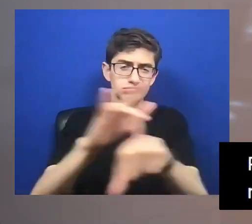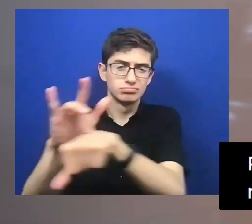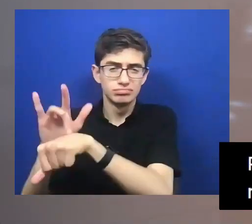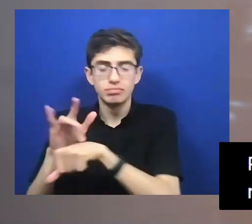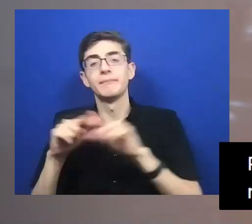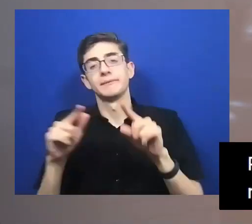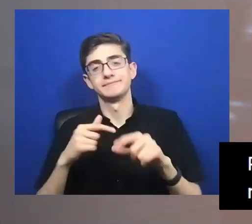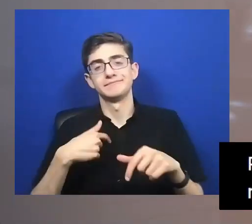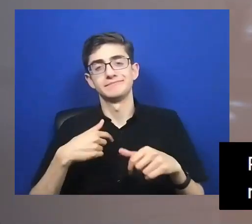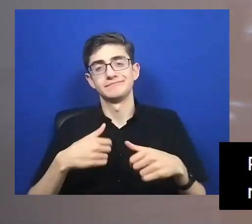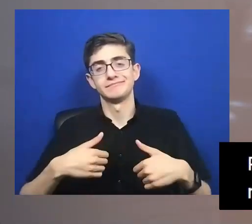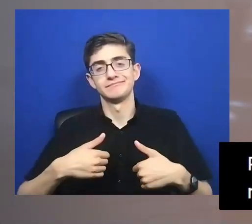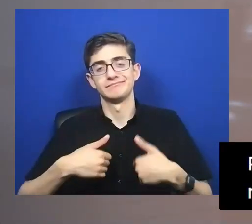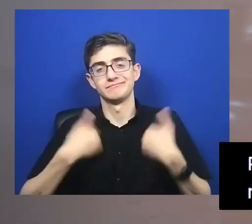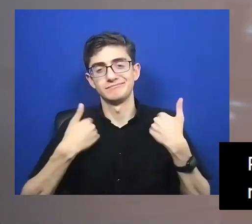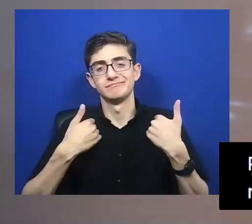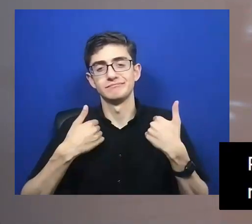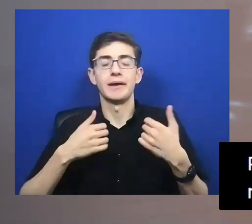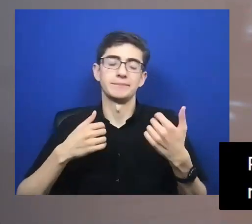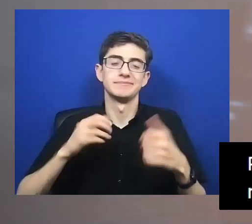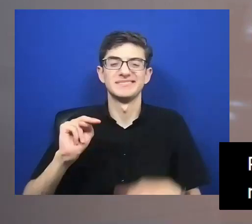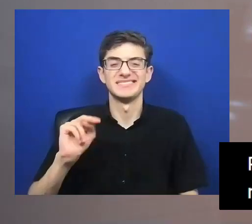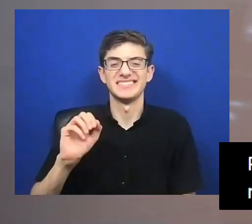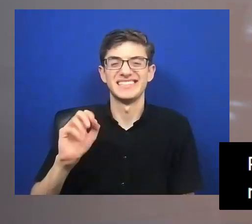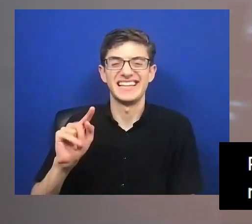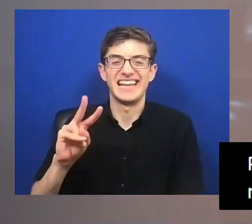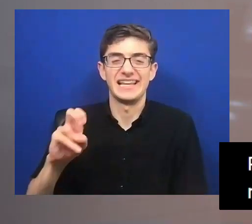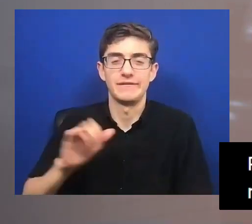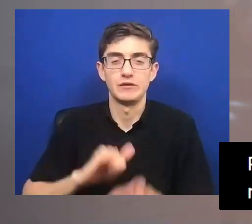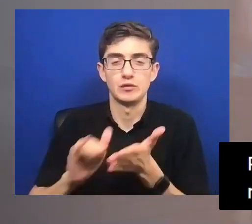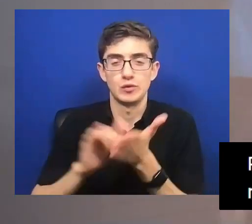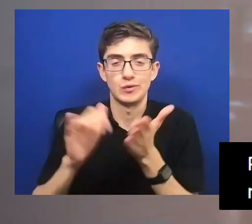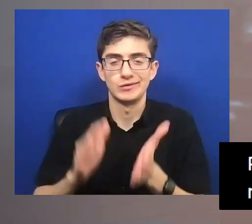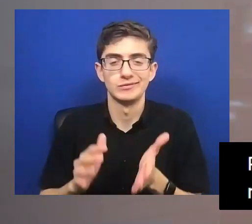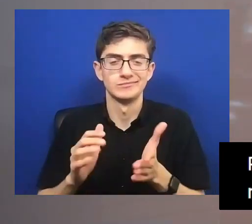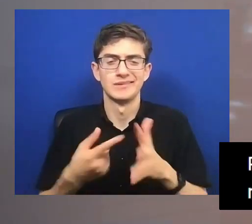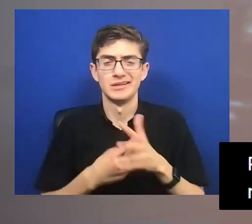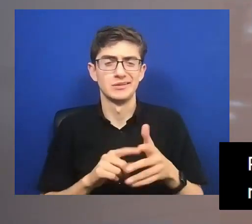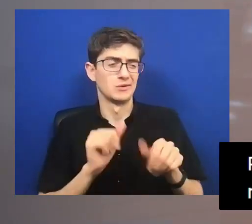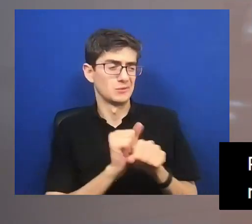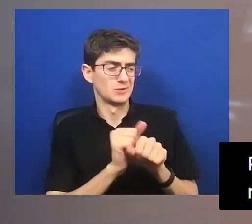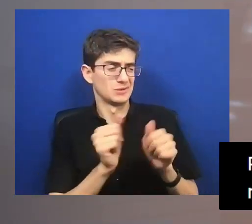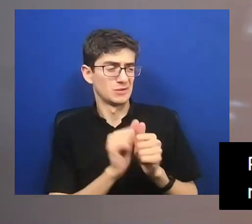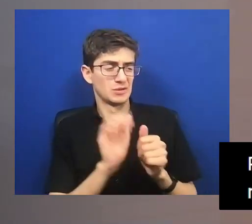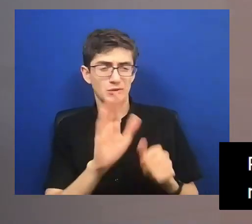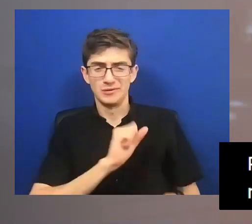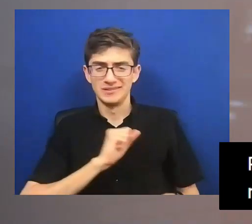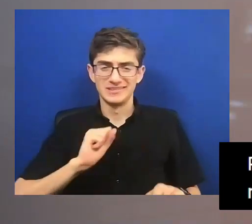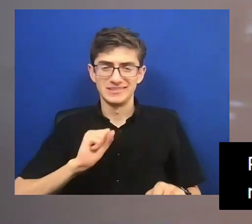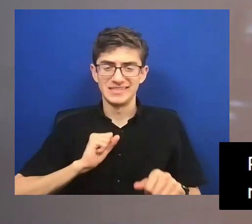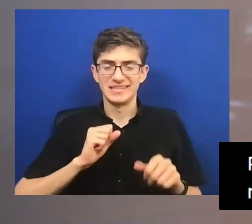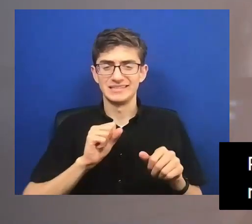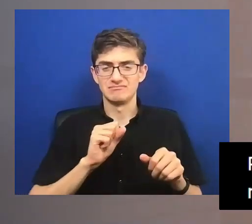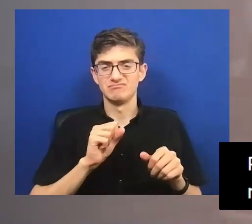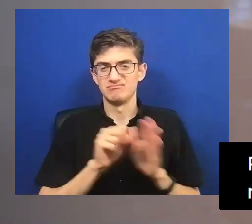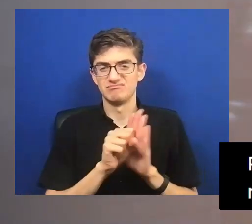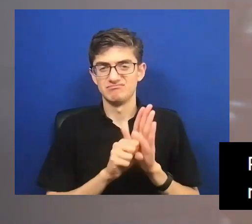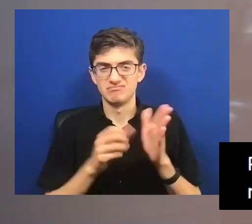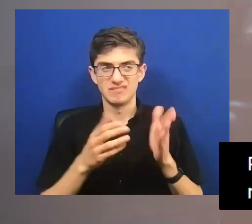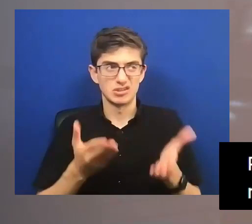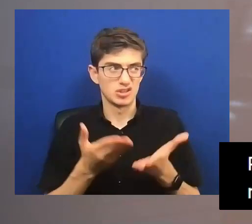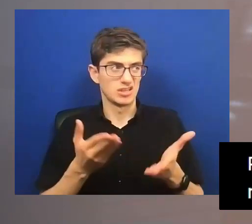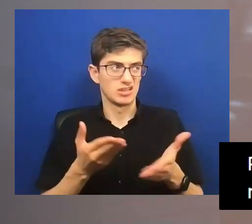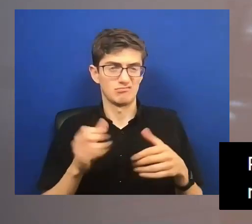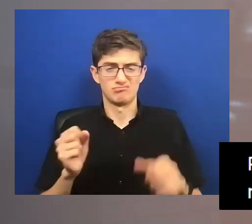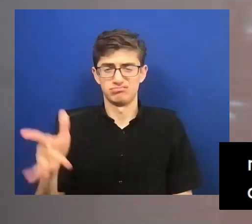organizing politically here with your state senator a long, long time ago with Cordell Clear. And I only have to